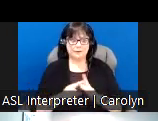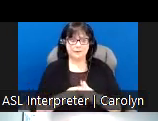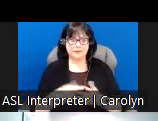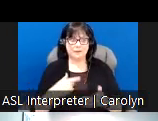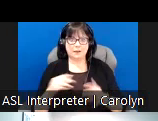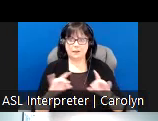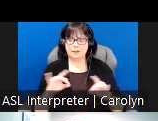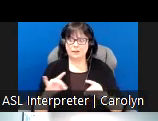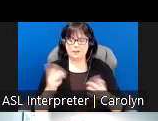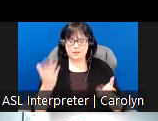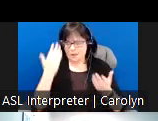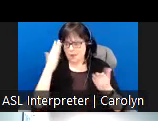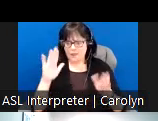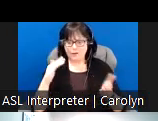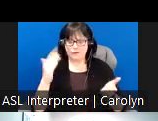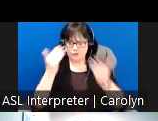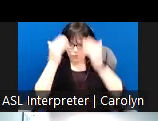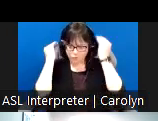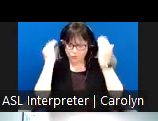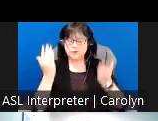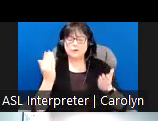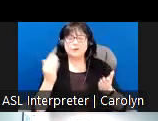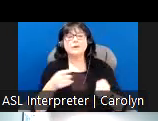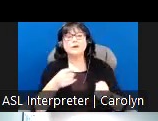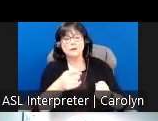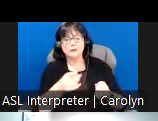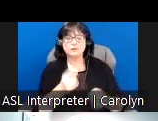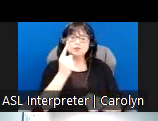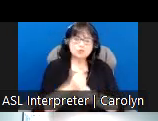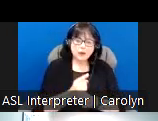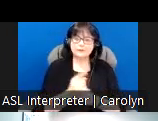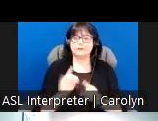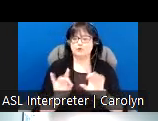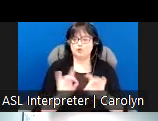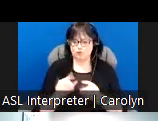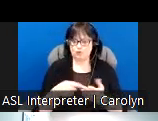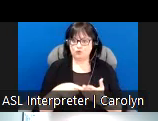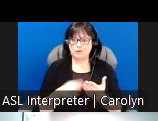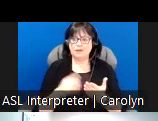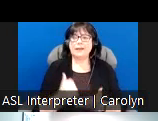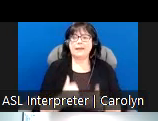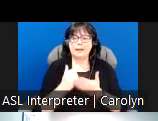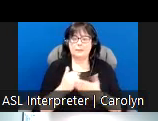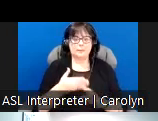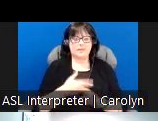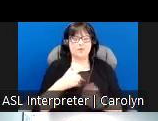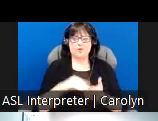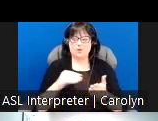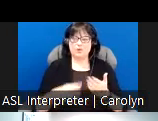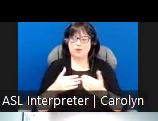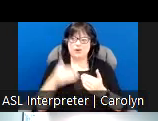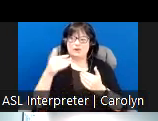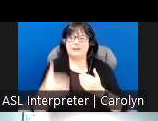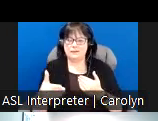and they want to make sure that it's purposeful and that they're doing, before the learner goes on to their next steps, that they've included all the